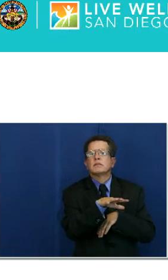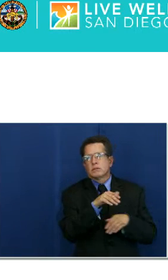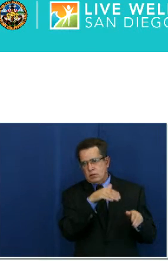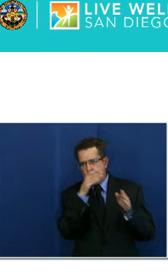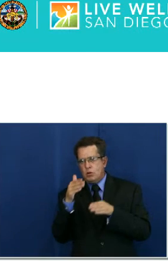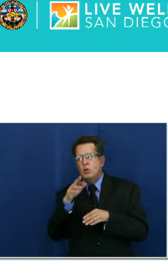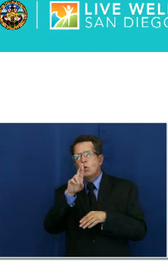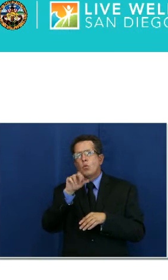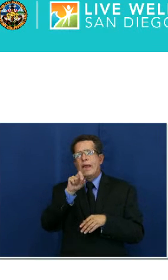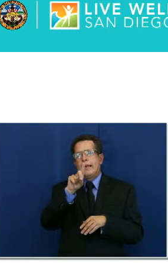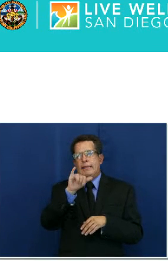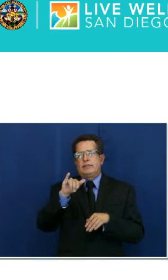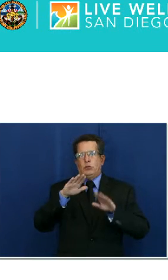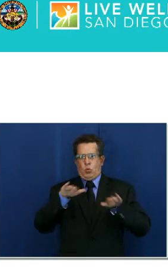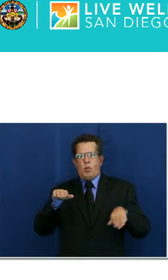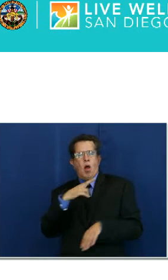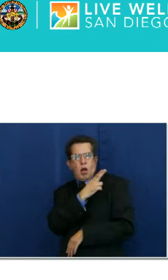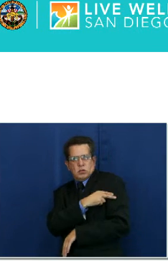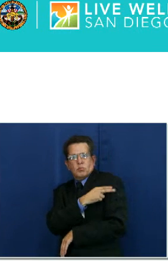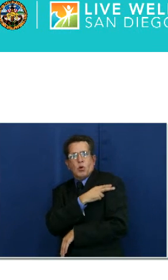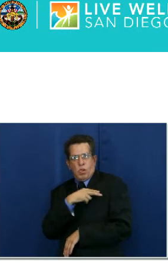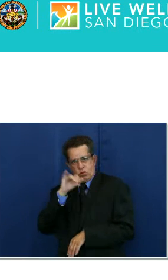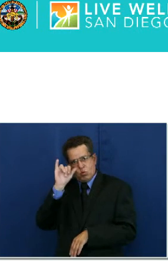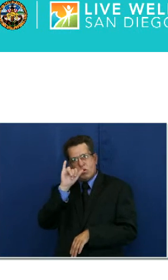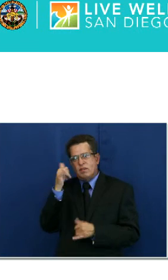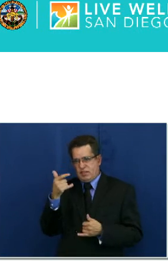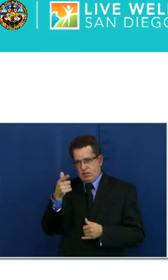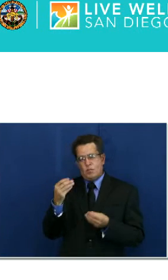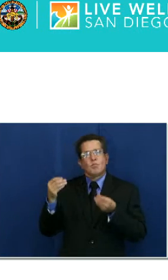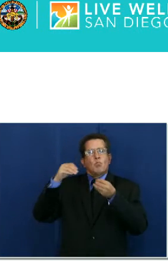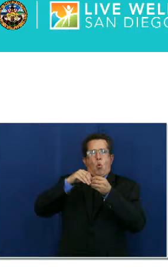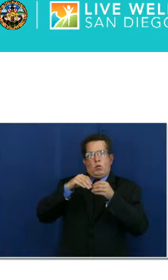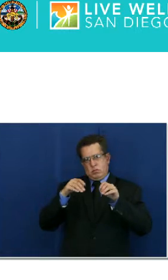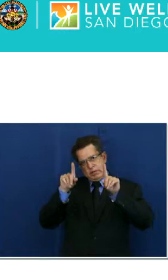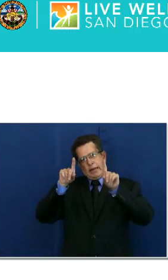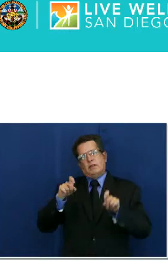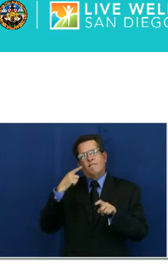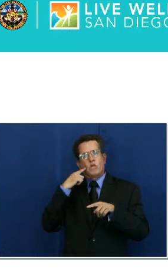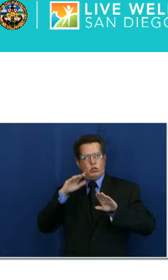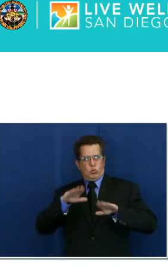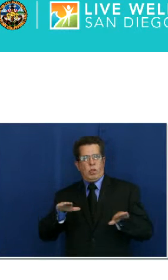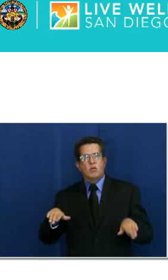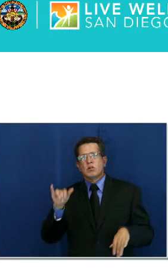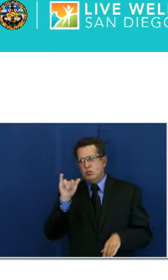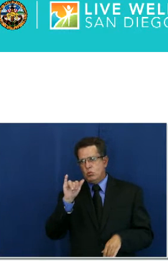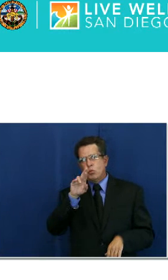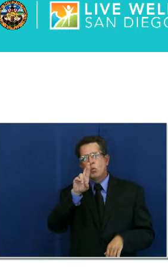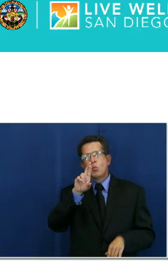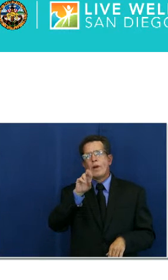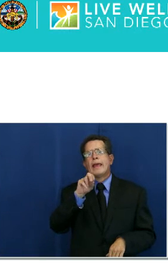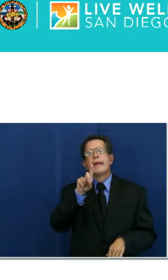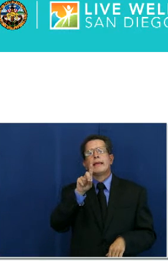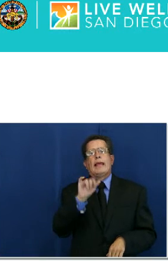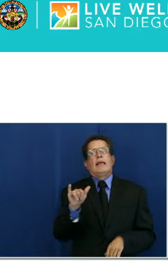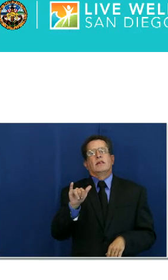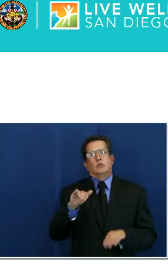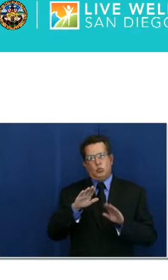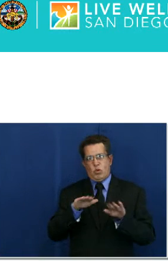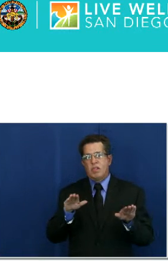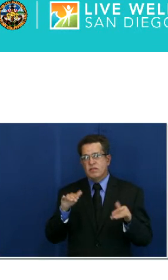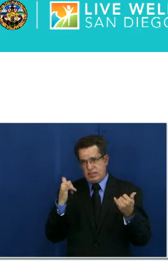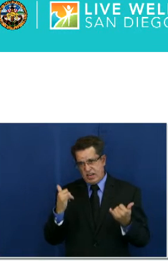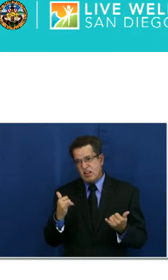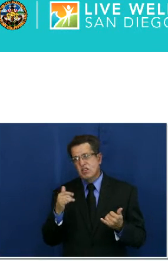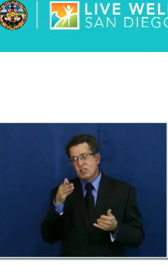COVID Collaborative for Children, which is expanding testing capacity for children by the Rady network countywide, and it